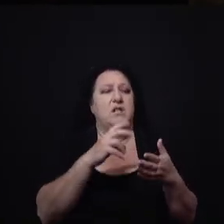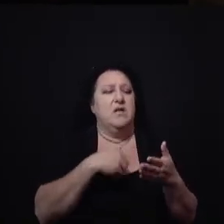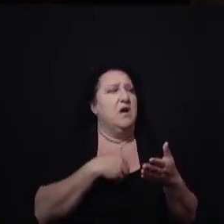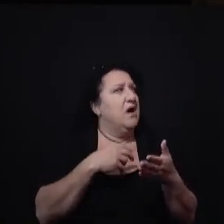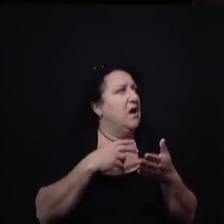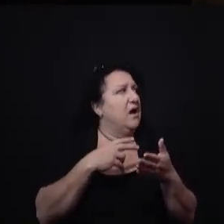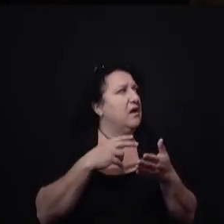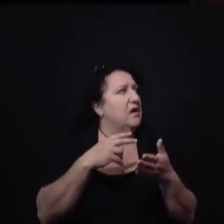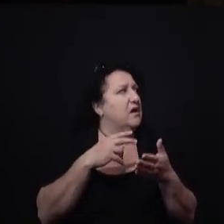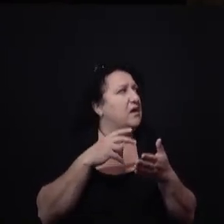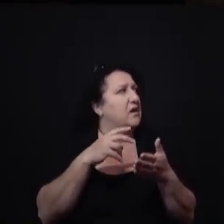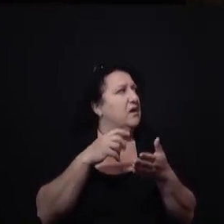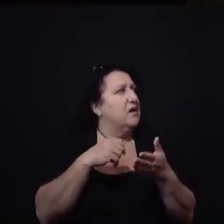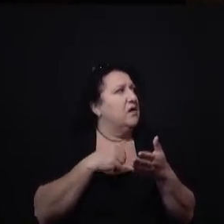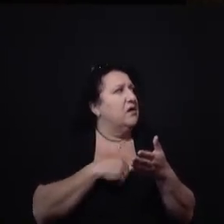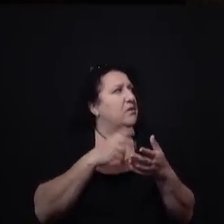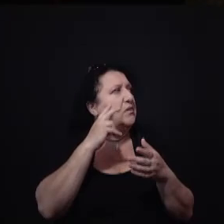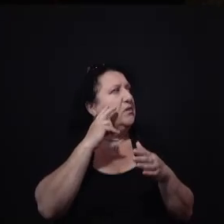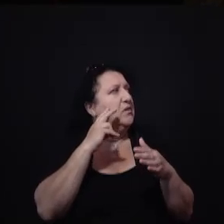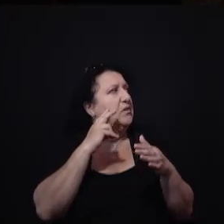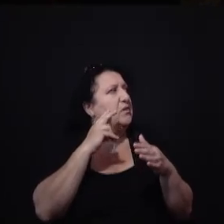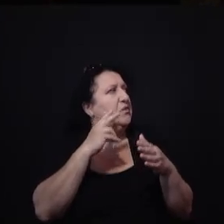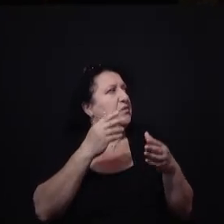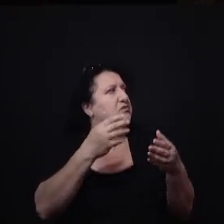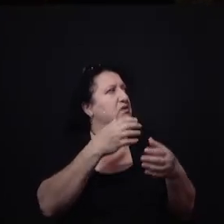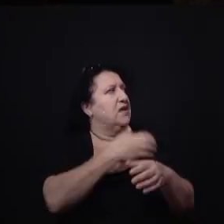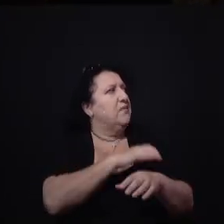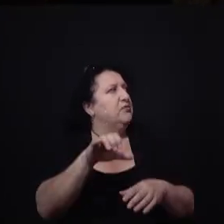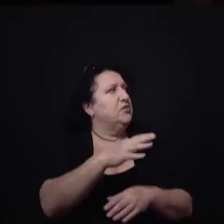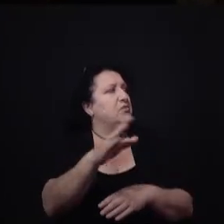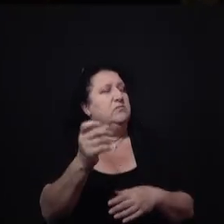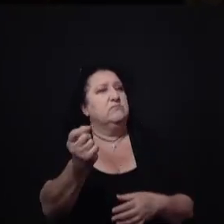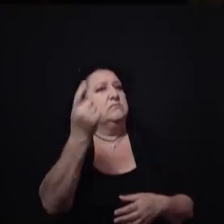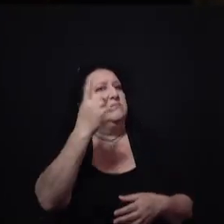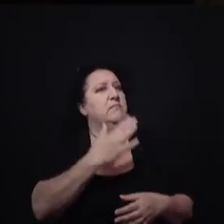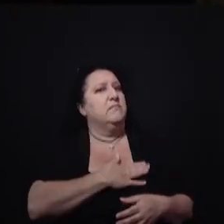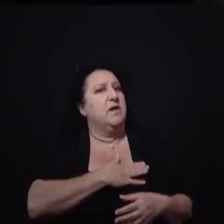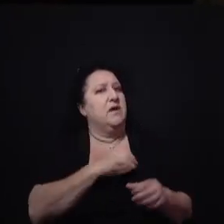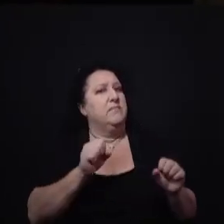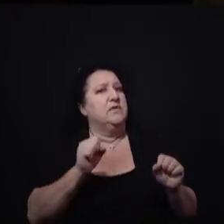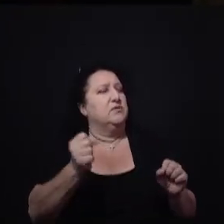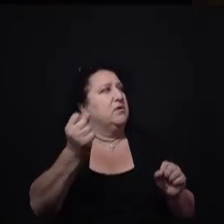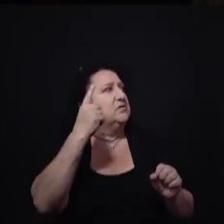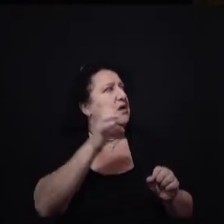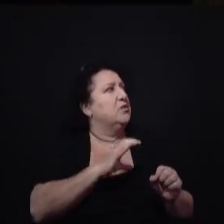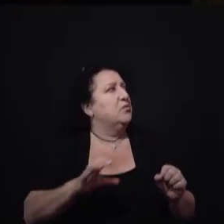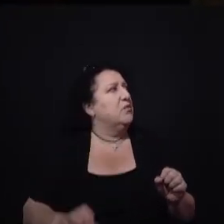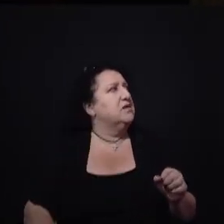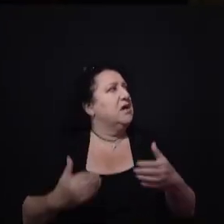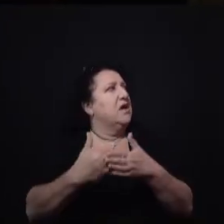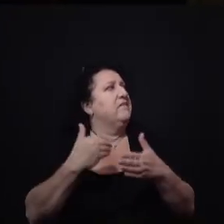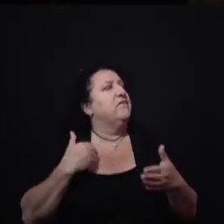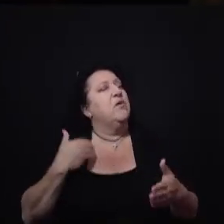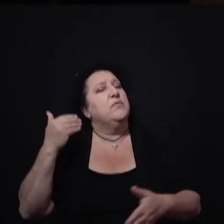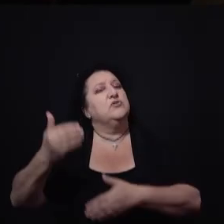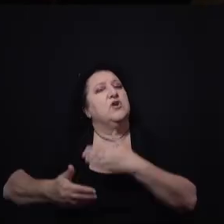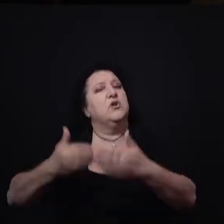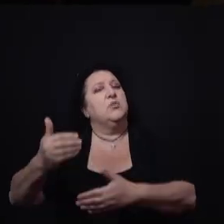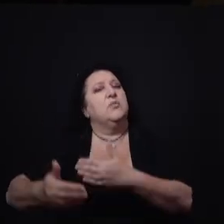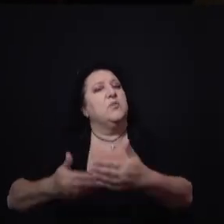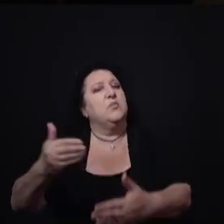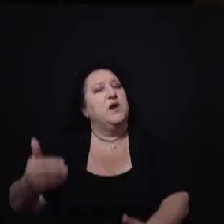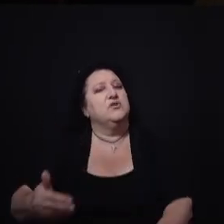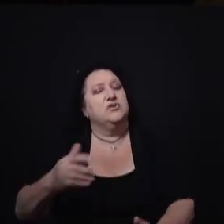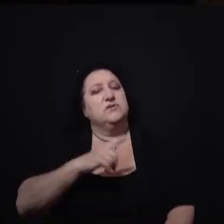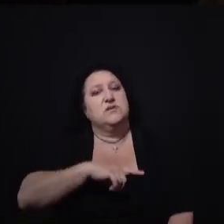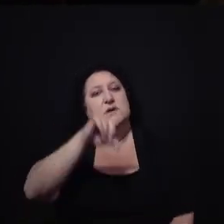to perceive my understanding of the mystery of Christ. In former generations, this mystery was not made